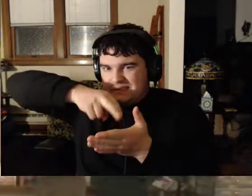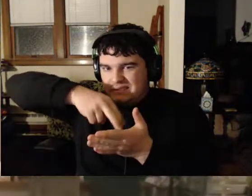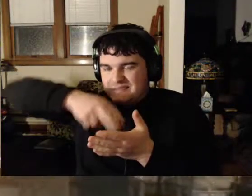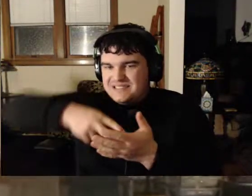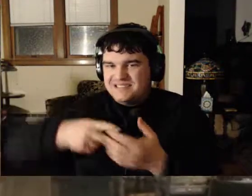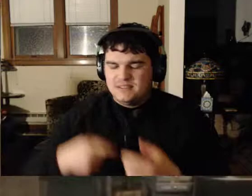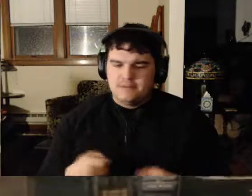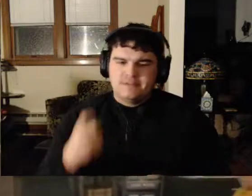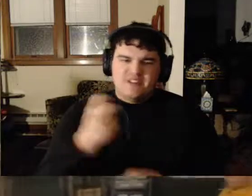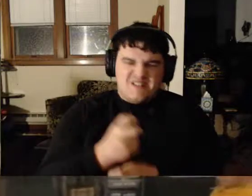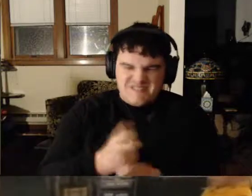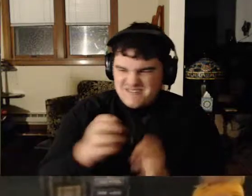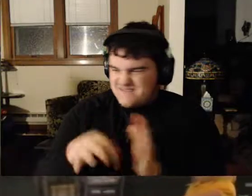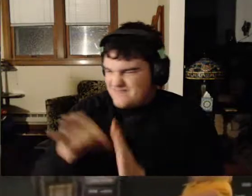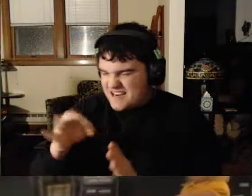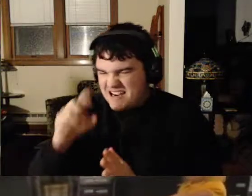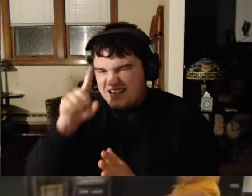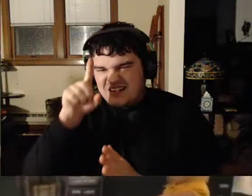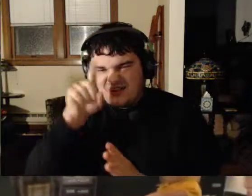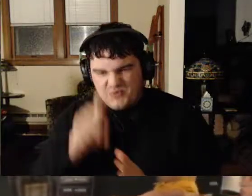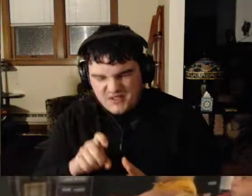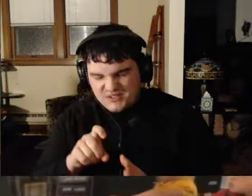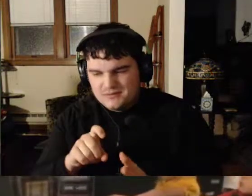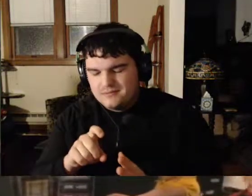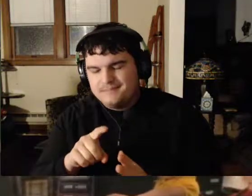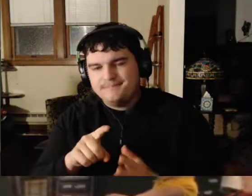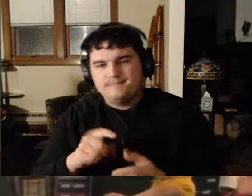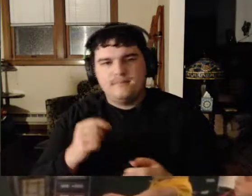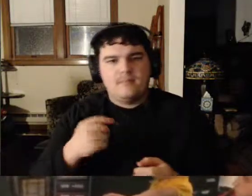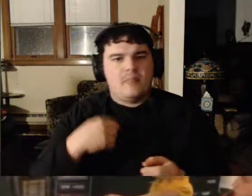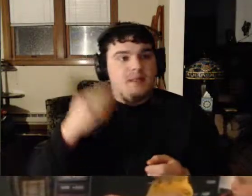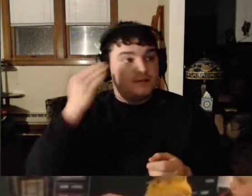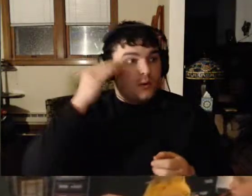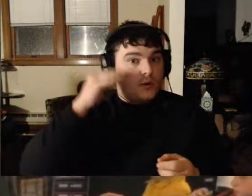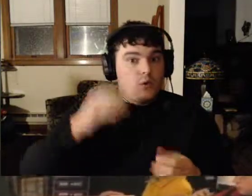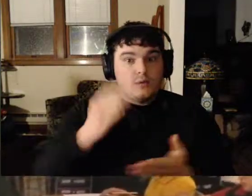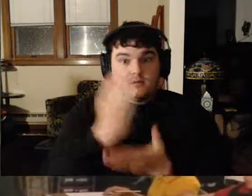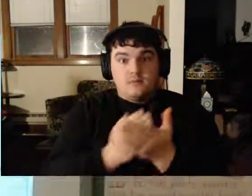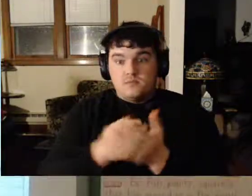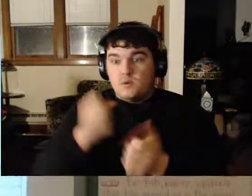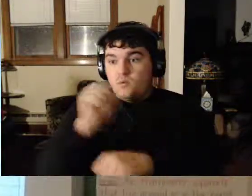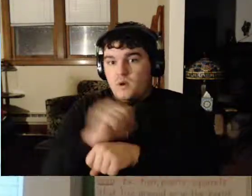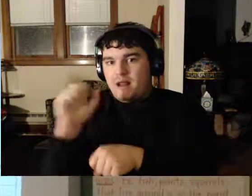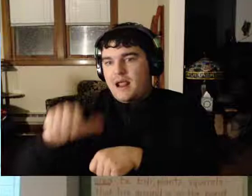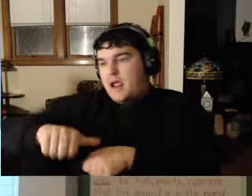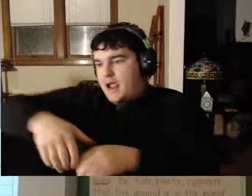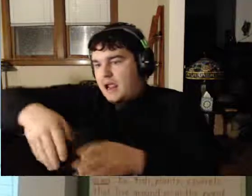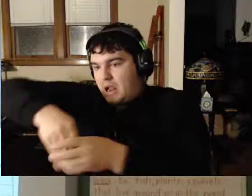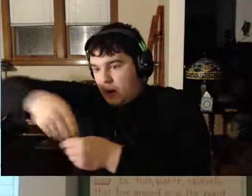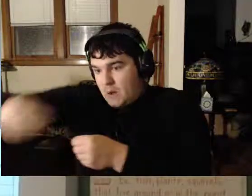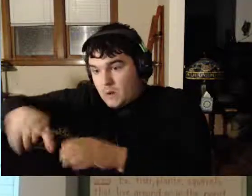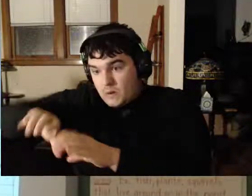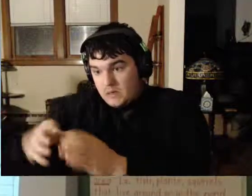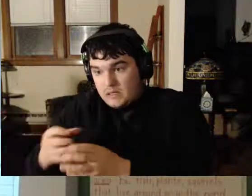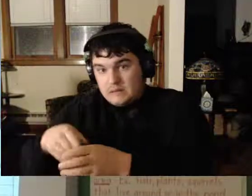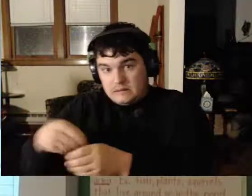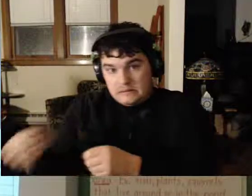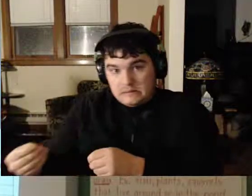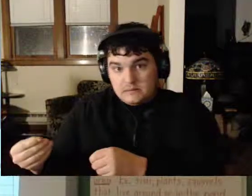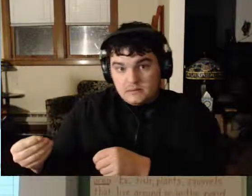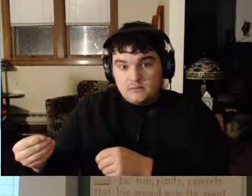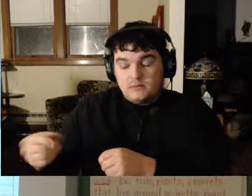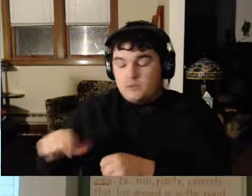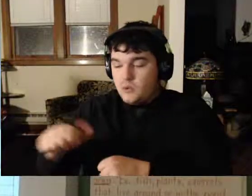essential question that you were thinking about. And I also know that some of you have been working outside the classroom with Mrs. Kuntz and